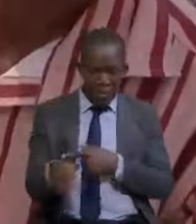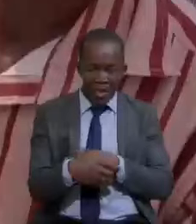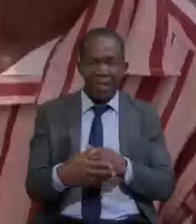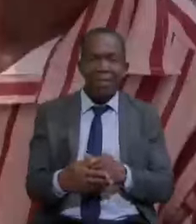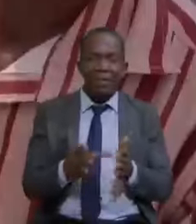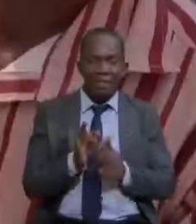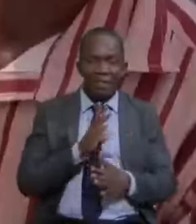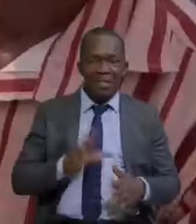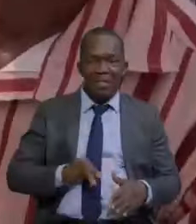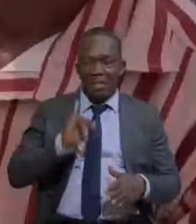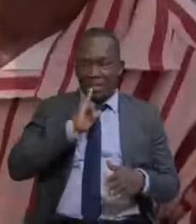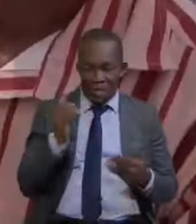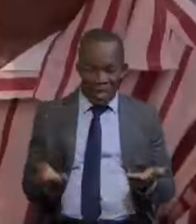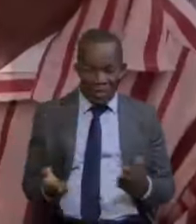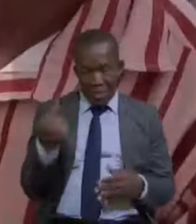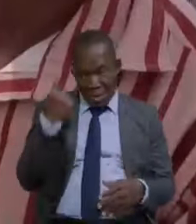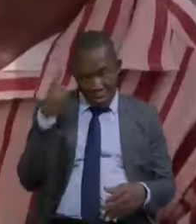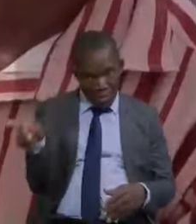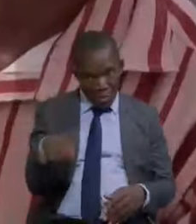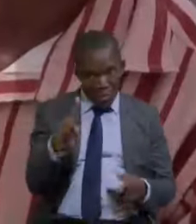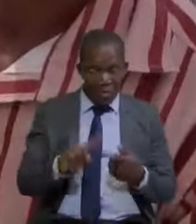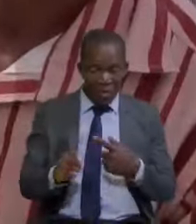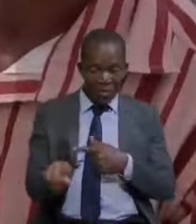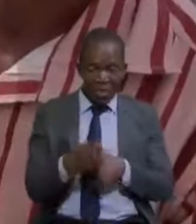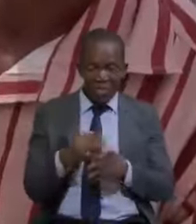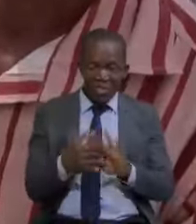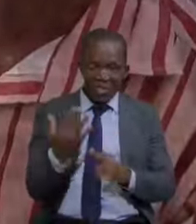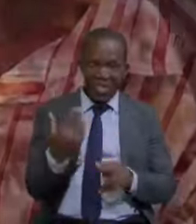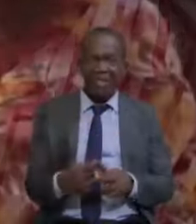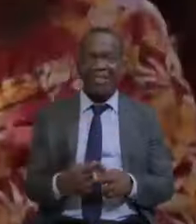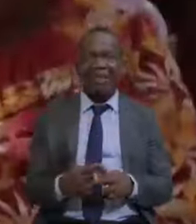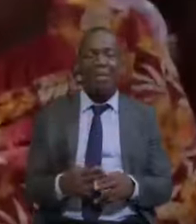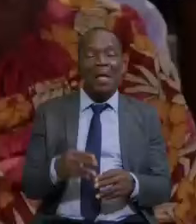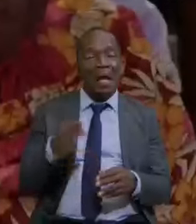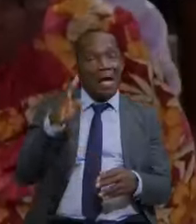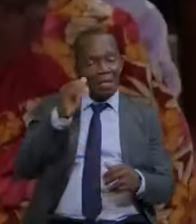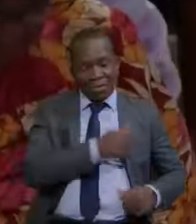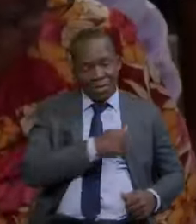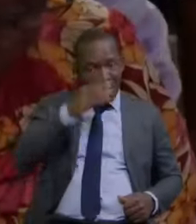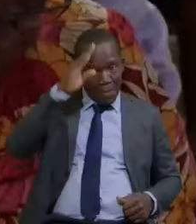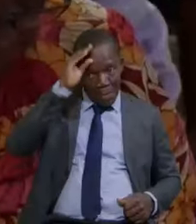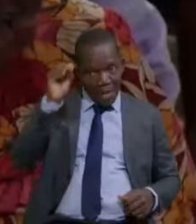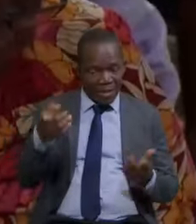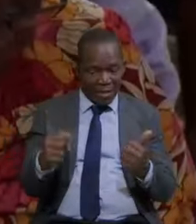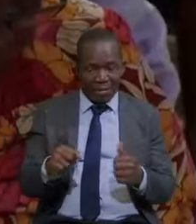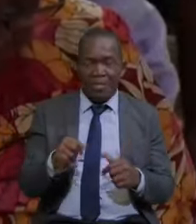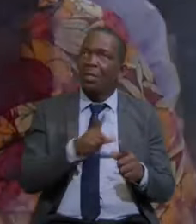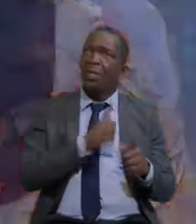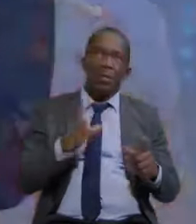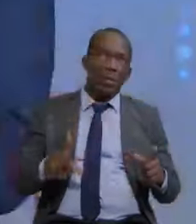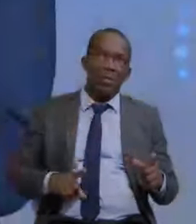for you today. And the centurion answered and said, Lord, I am not worthy that thou